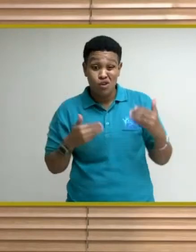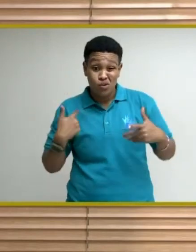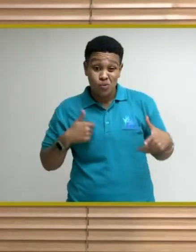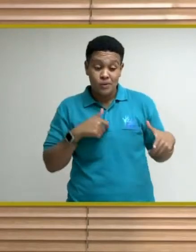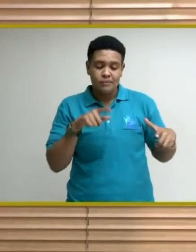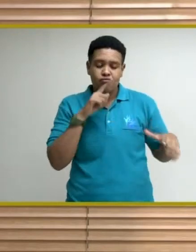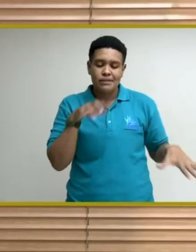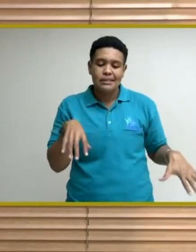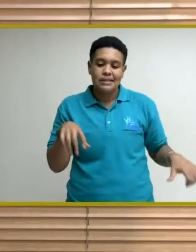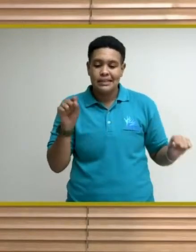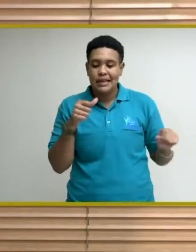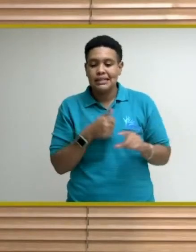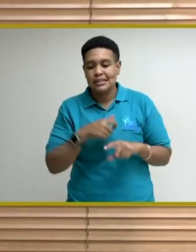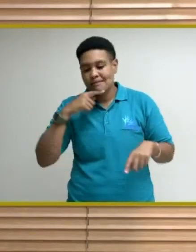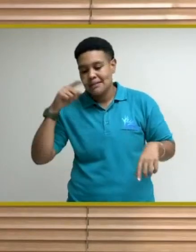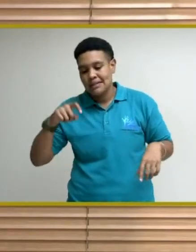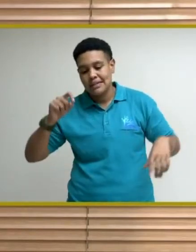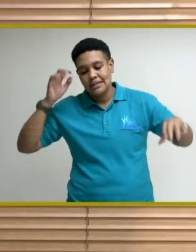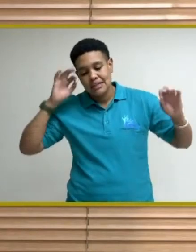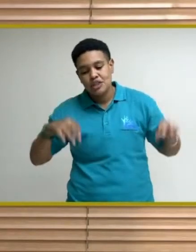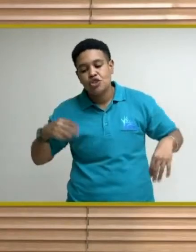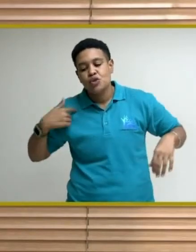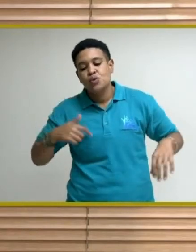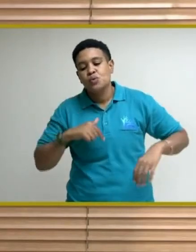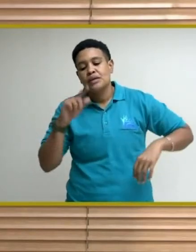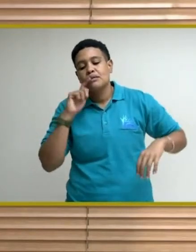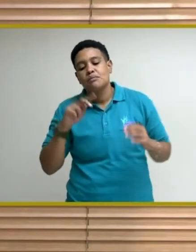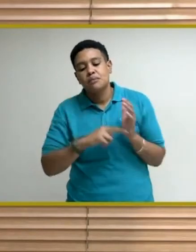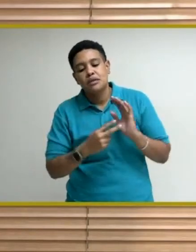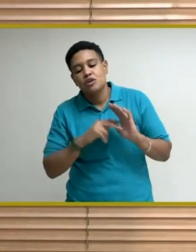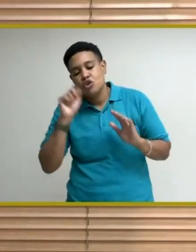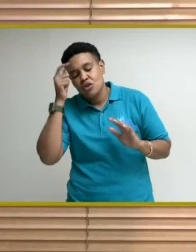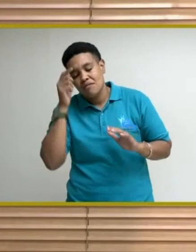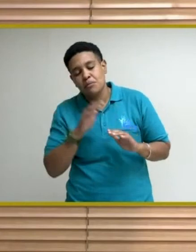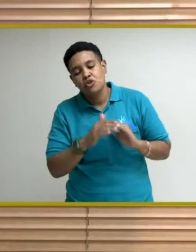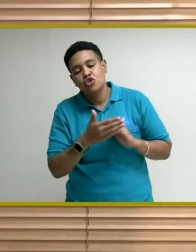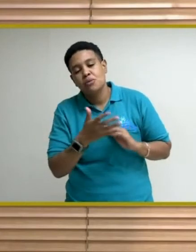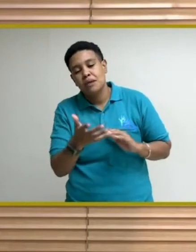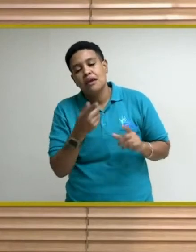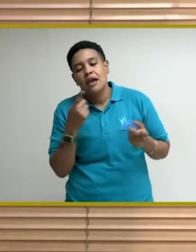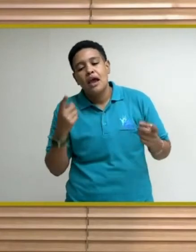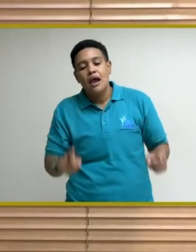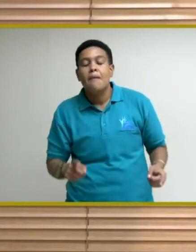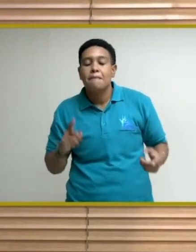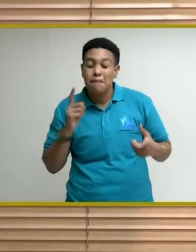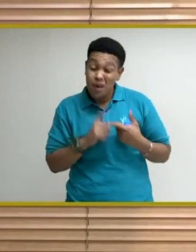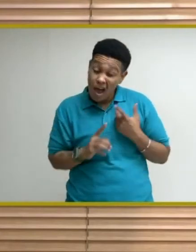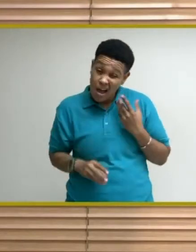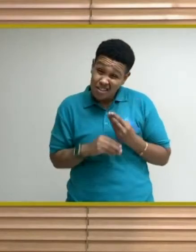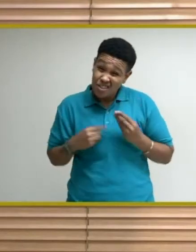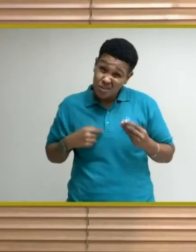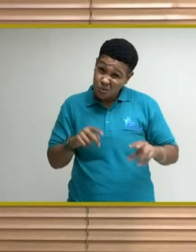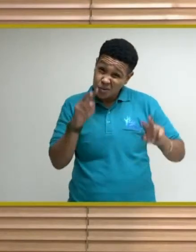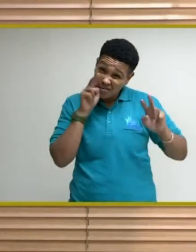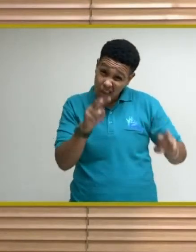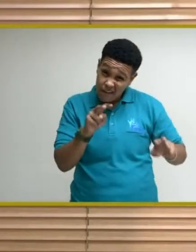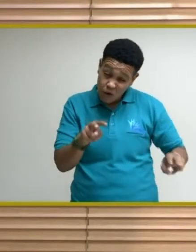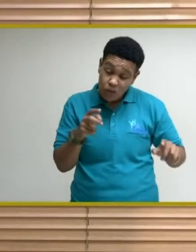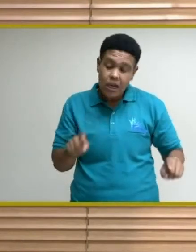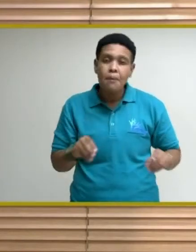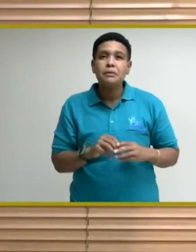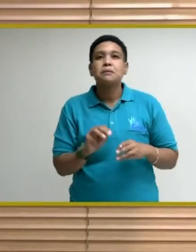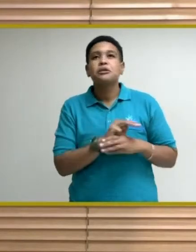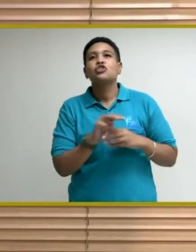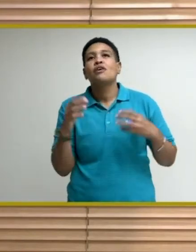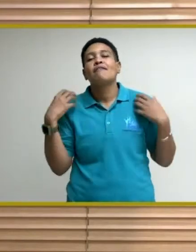taken the necessary decision, we meaning the government of Jamaica, and we have sought to enforce it, Ministry of